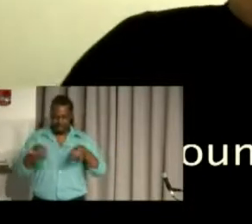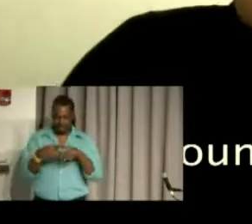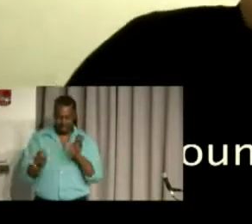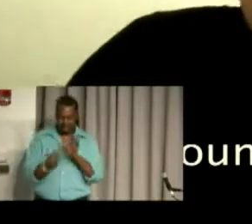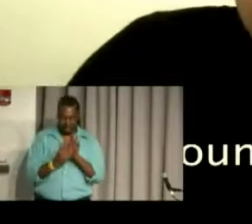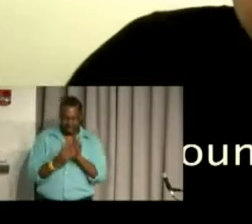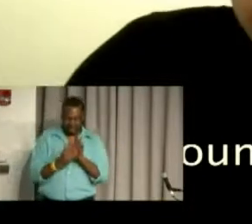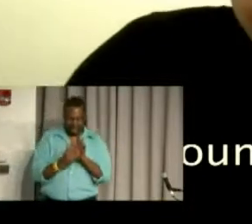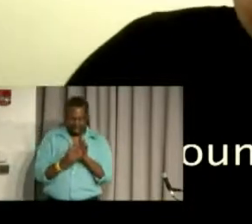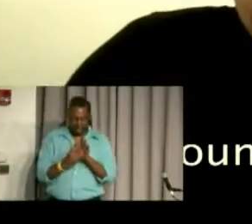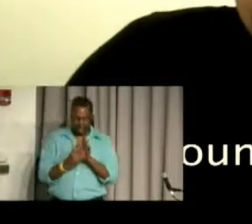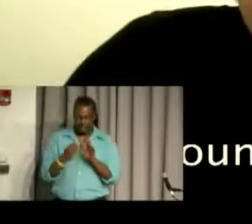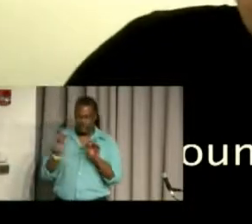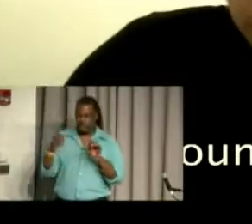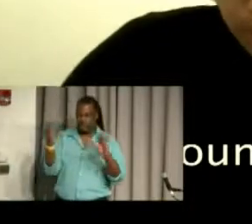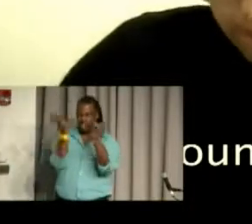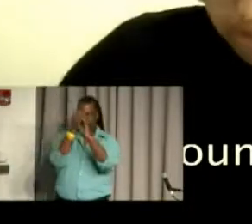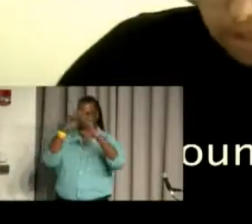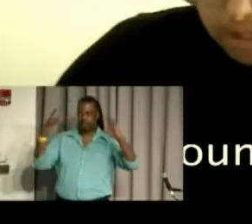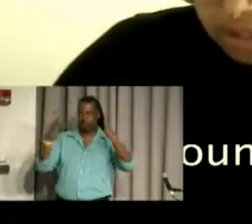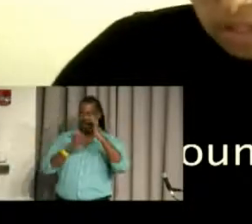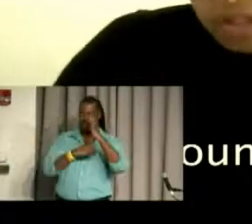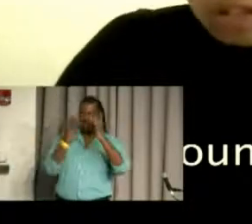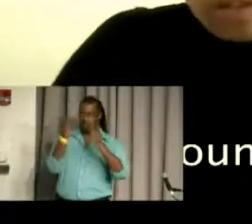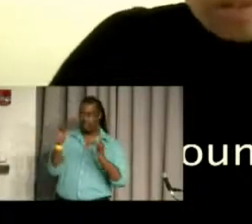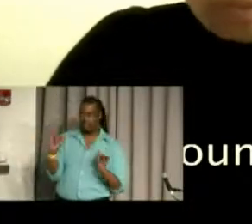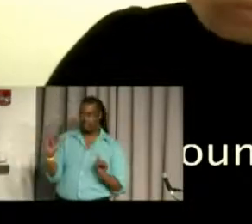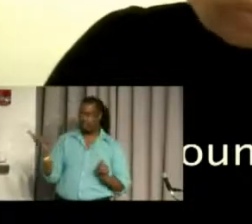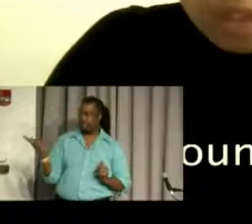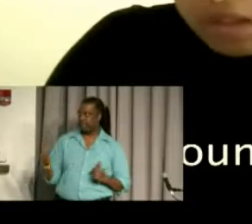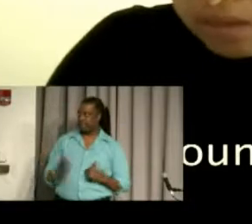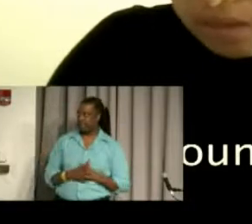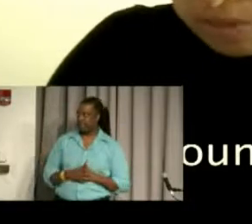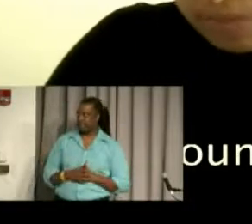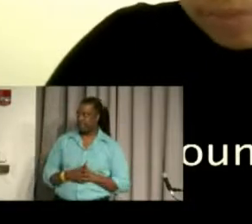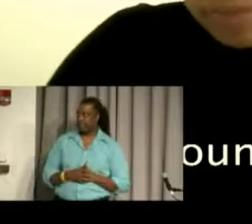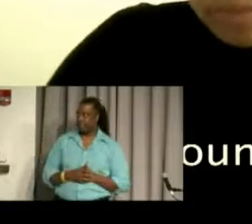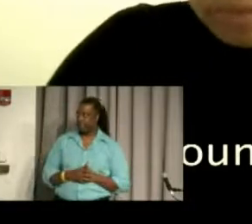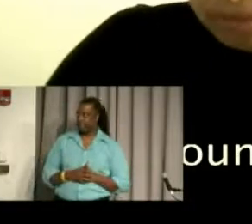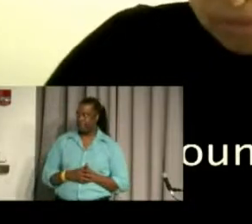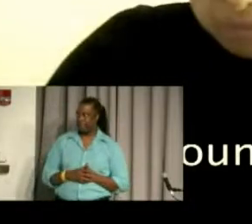clip that can just visualize this really neatly for us.